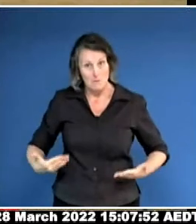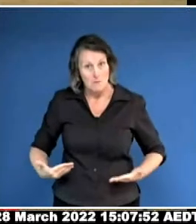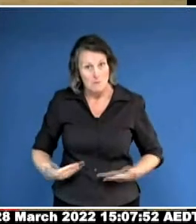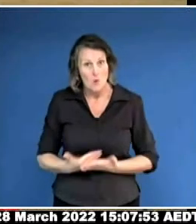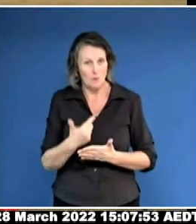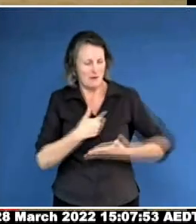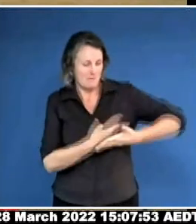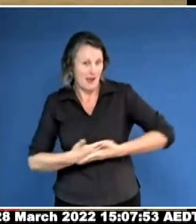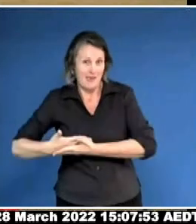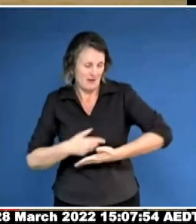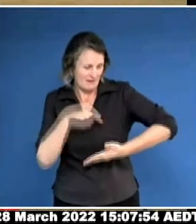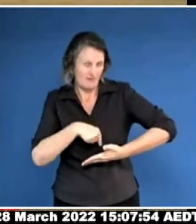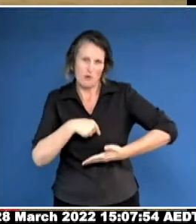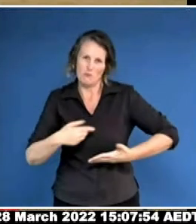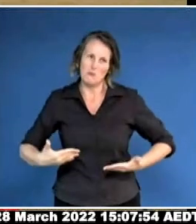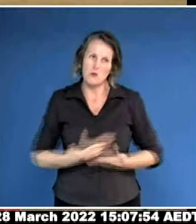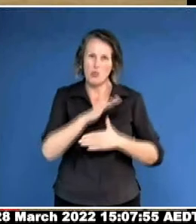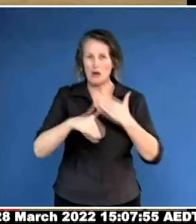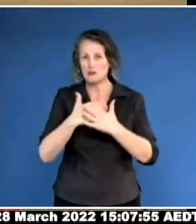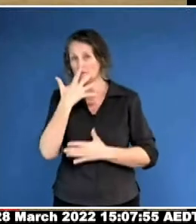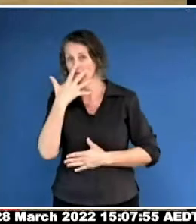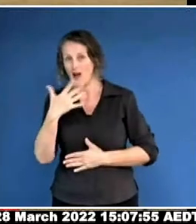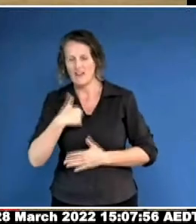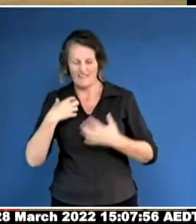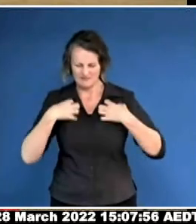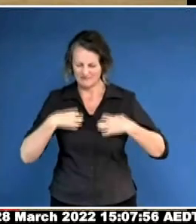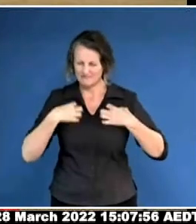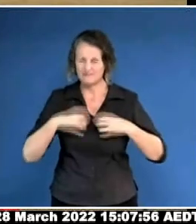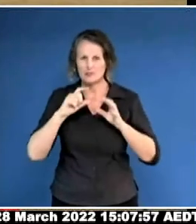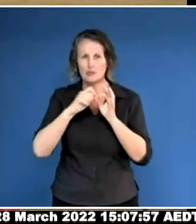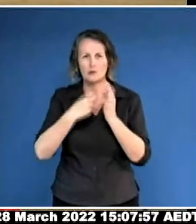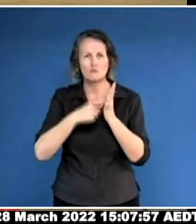recurring bronchitis for the first 5 years of my life.